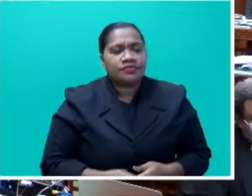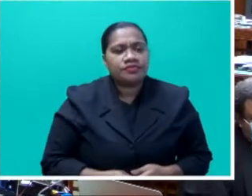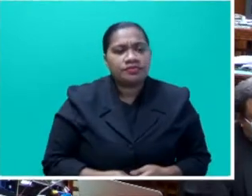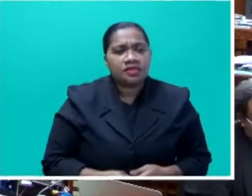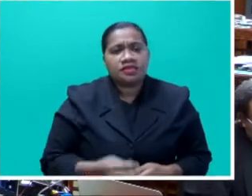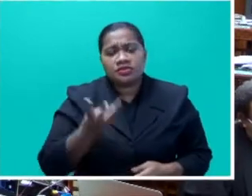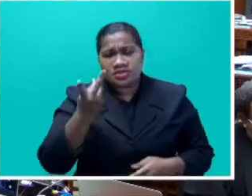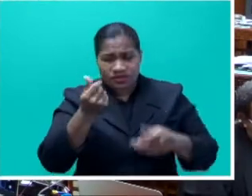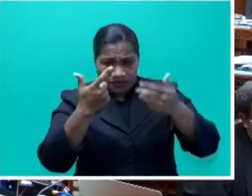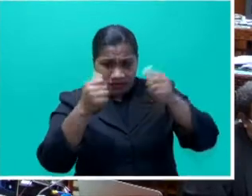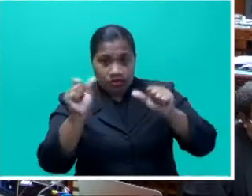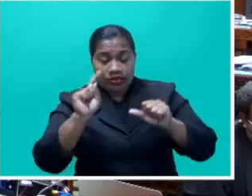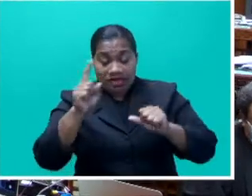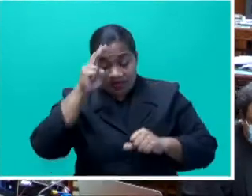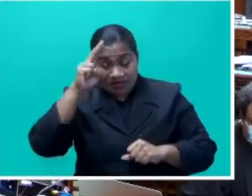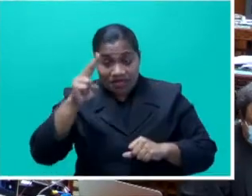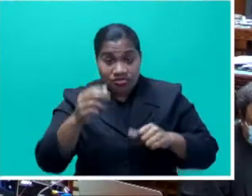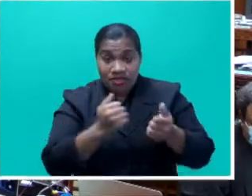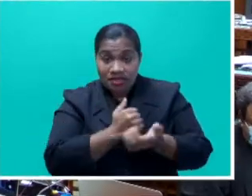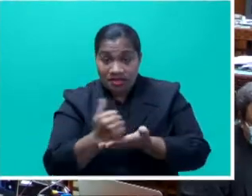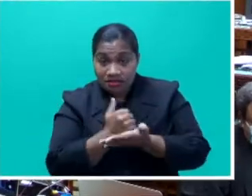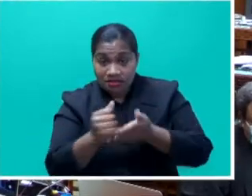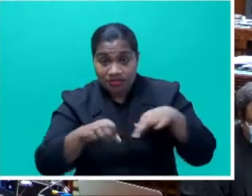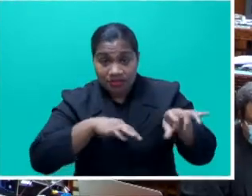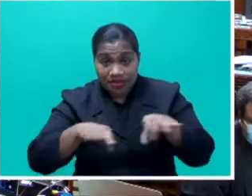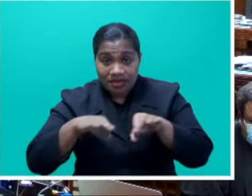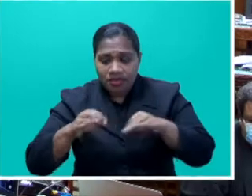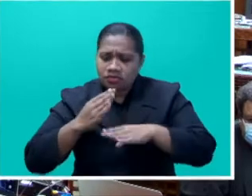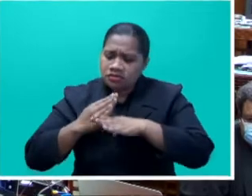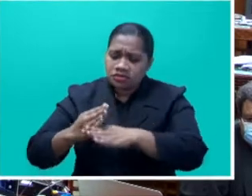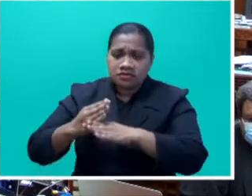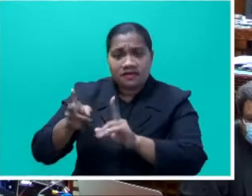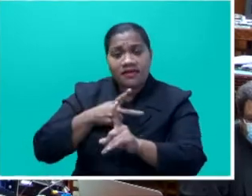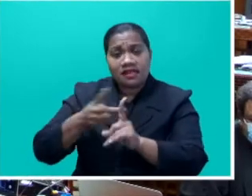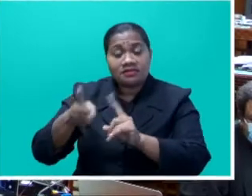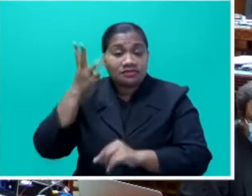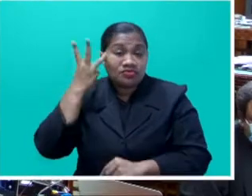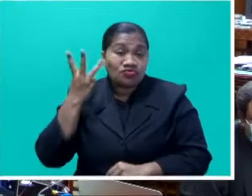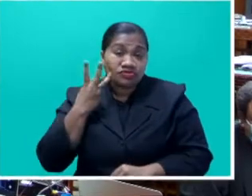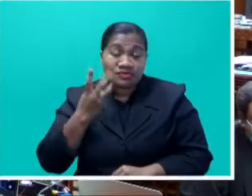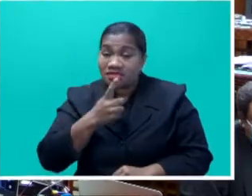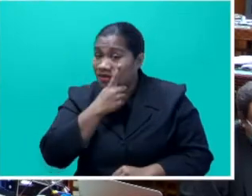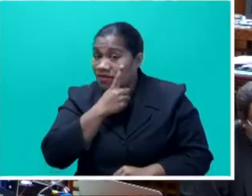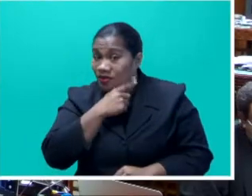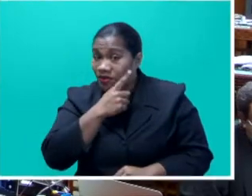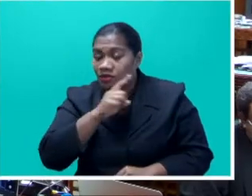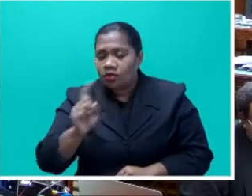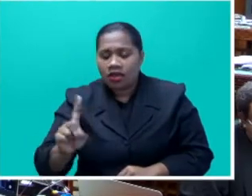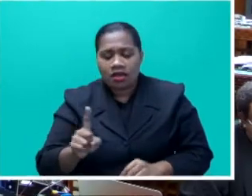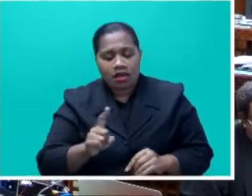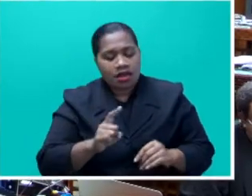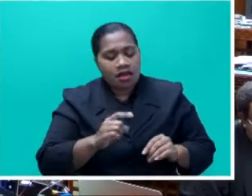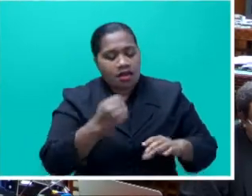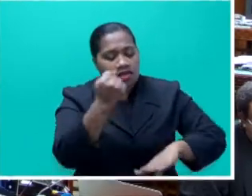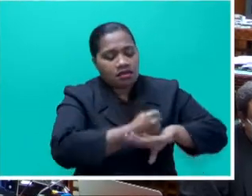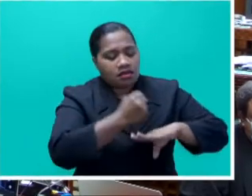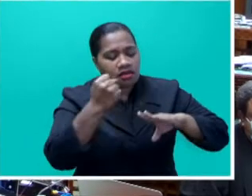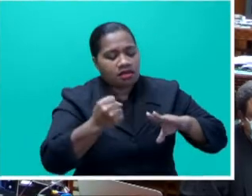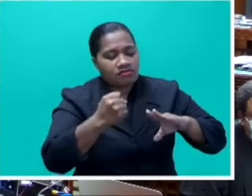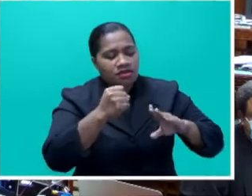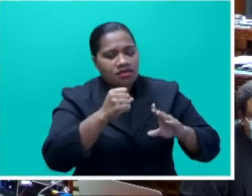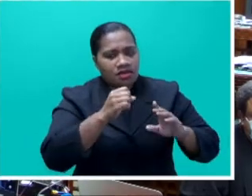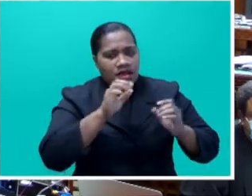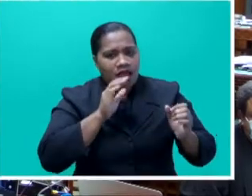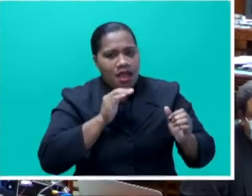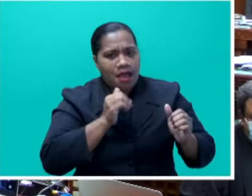the National Action Plan to prevent violence against women and girls is a whole of government approach, evidence-based,